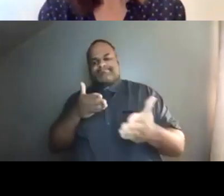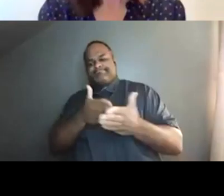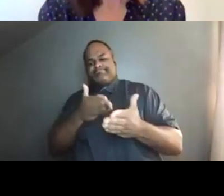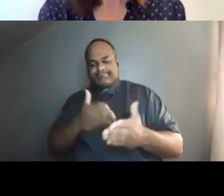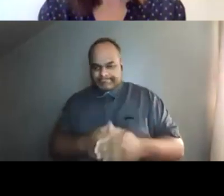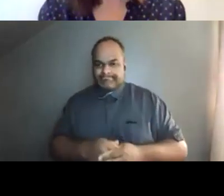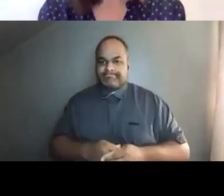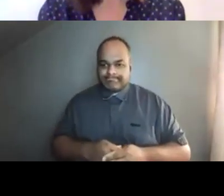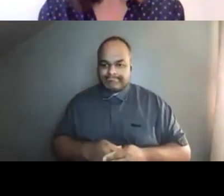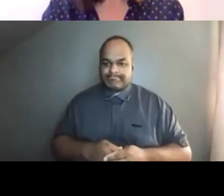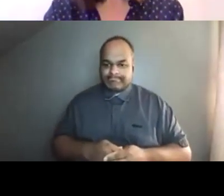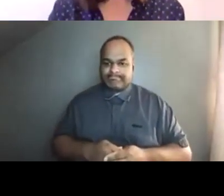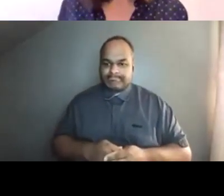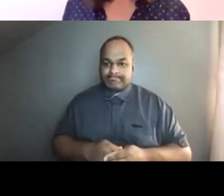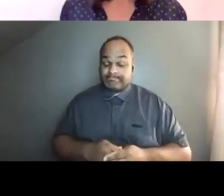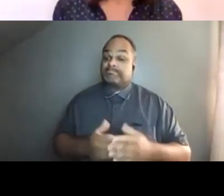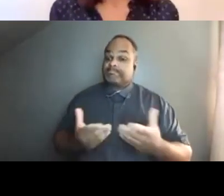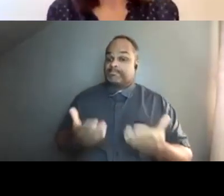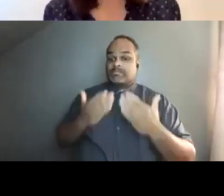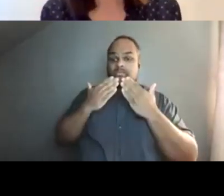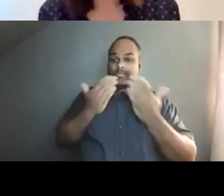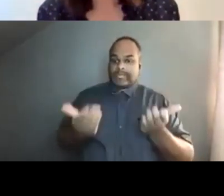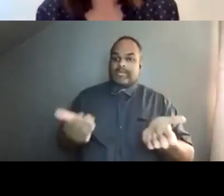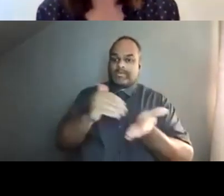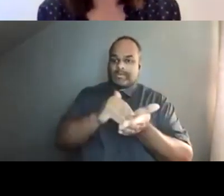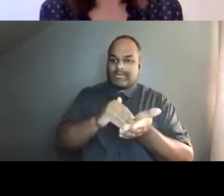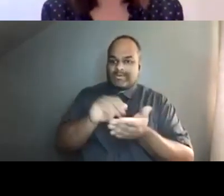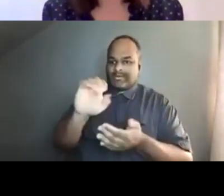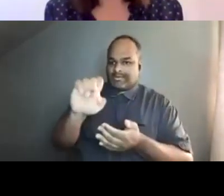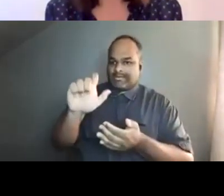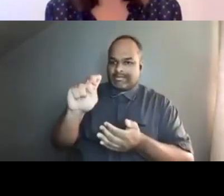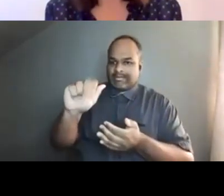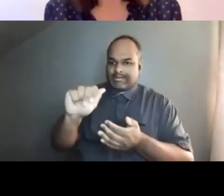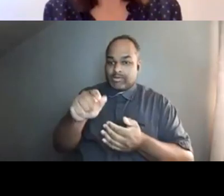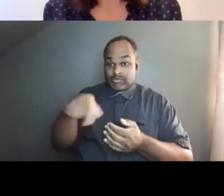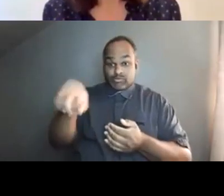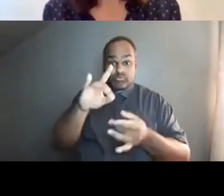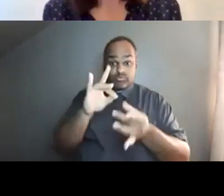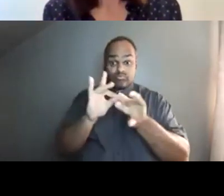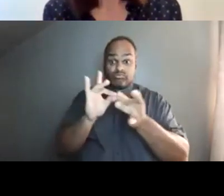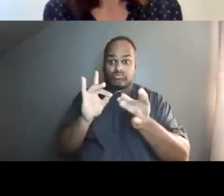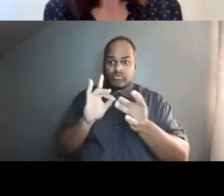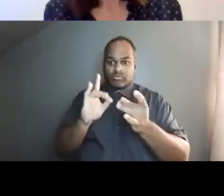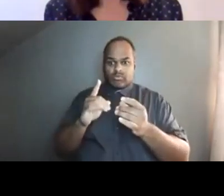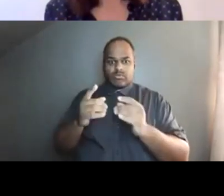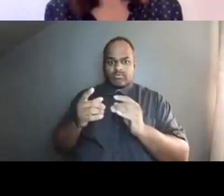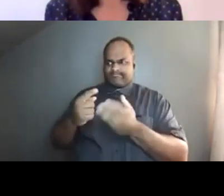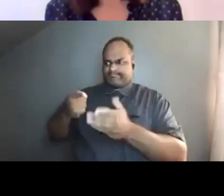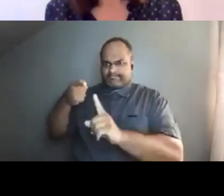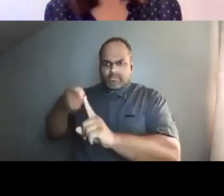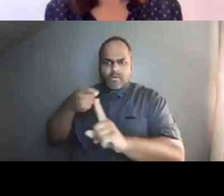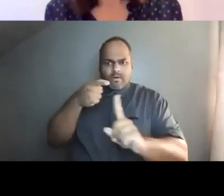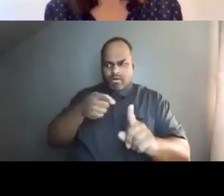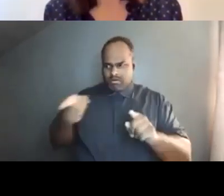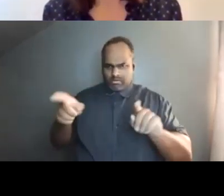so much, Elena. And I think, you know, you pointing out this kind of backlash that